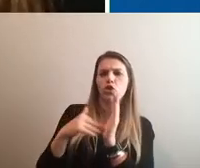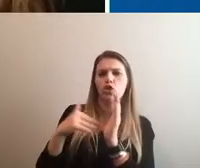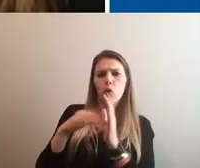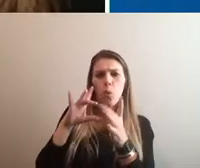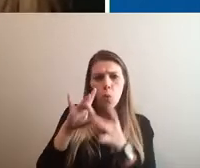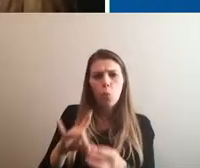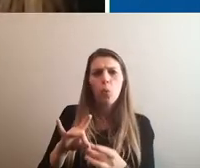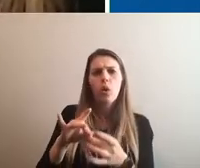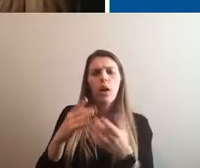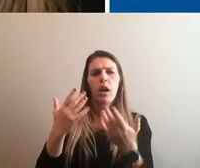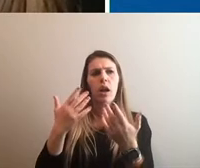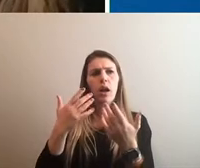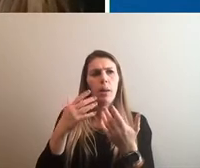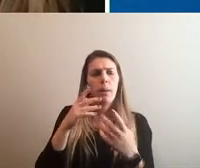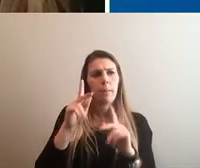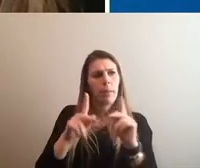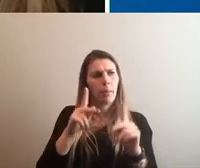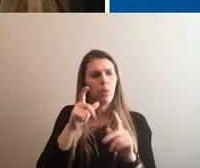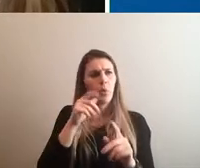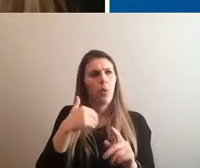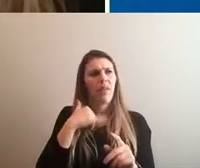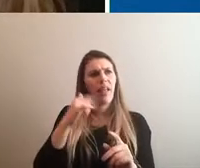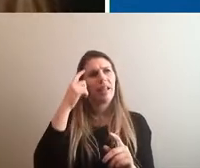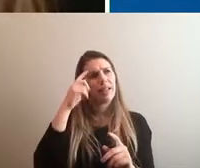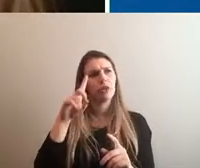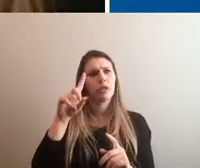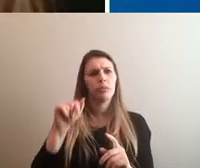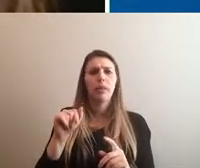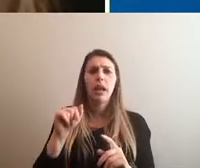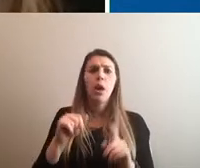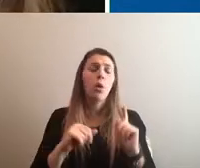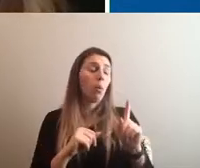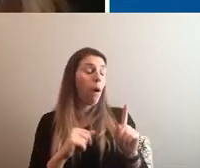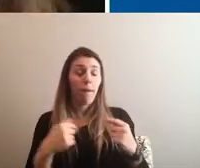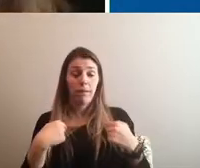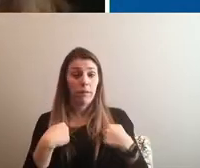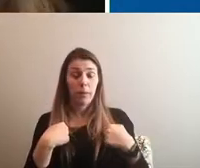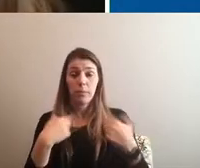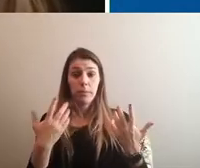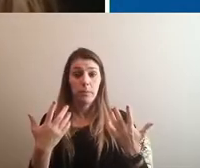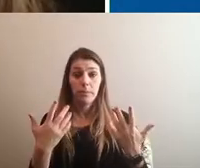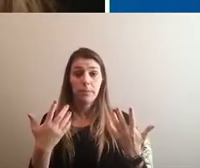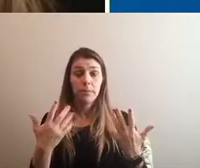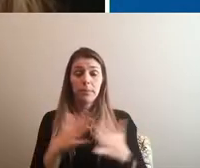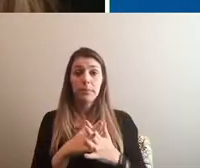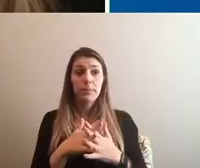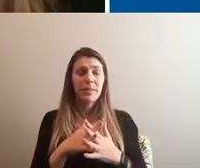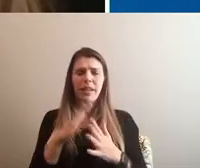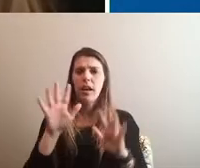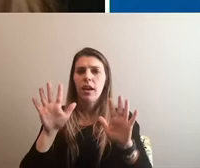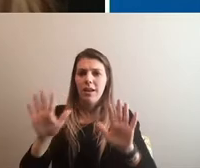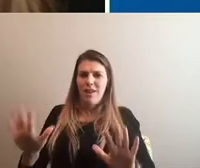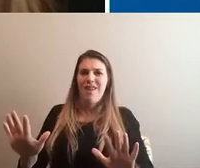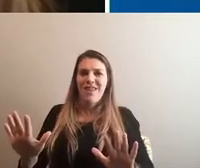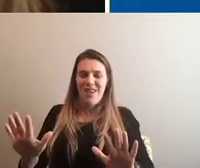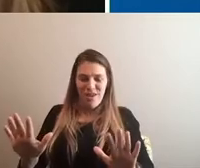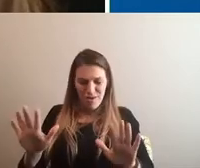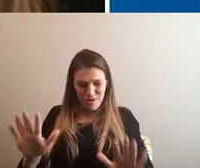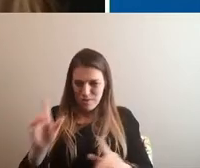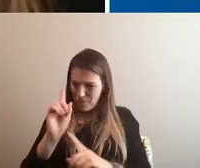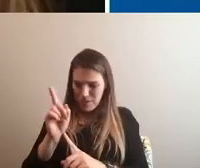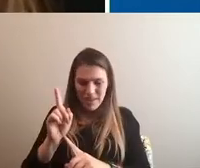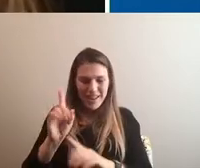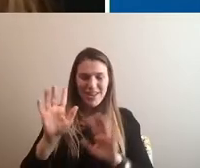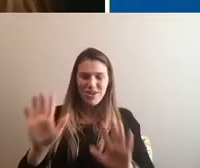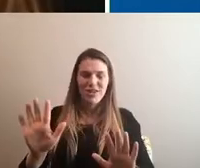treating folks with intellectual disabilities? Well, I would say, you know, take a minute, even if there is something concerning,